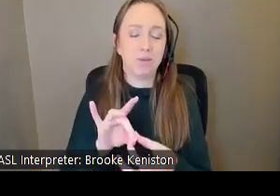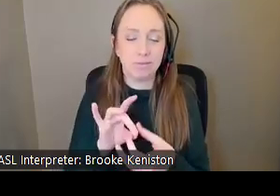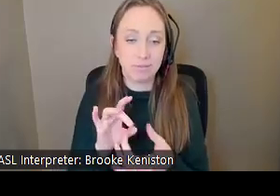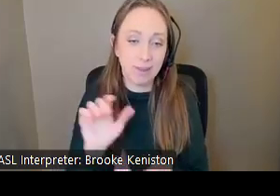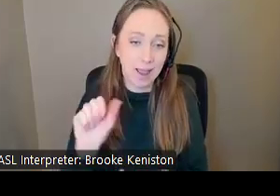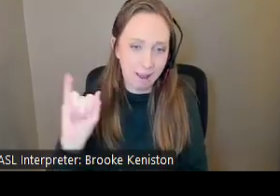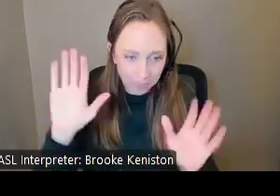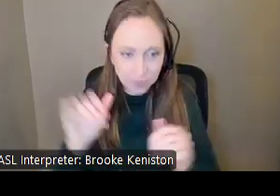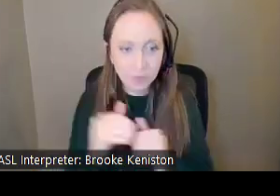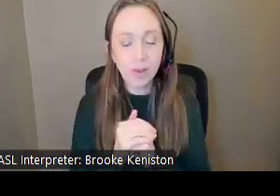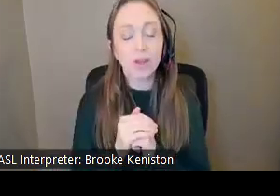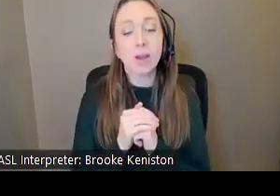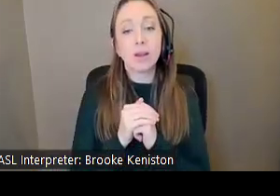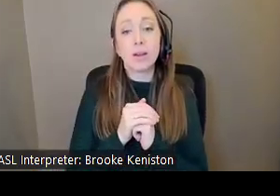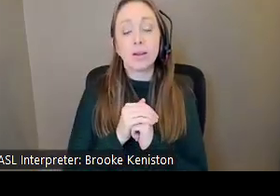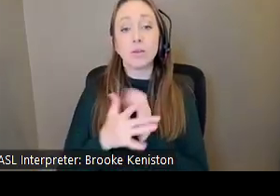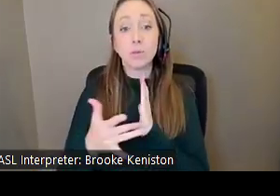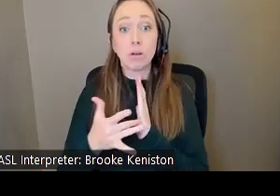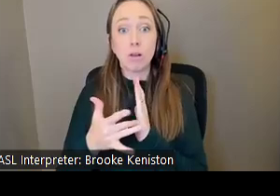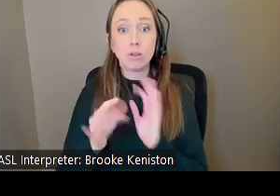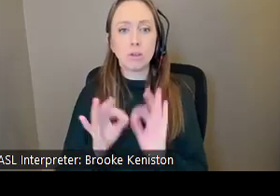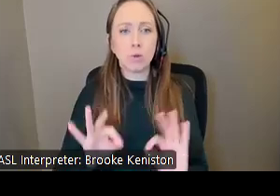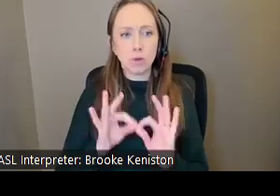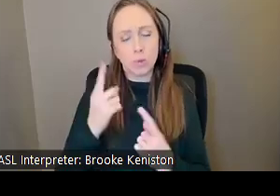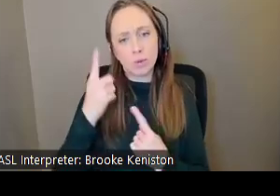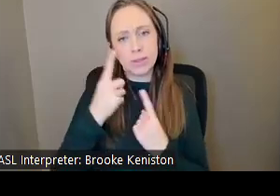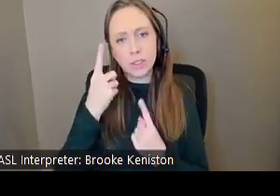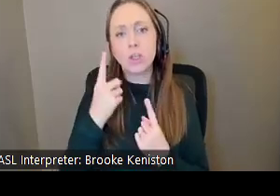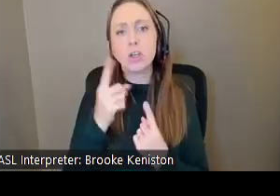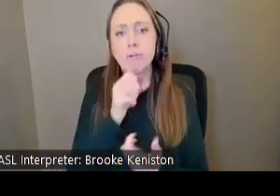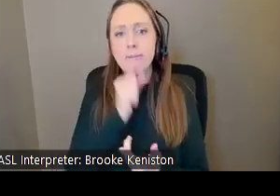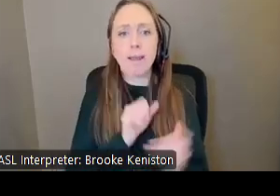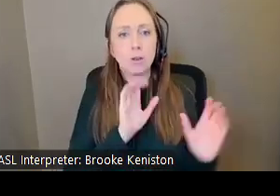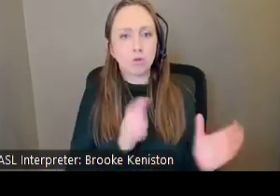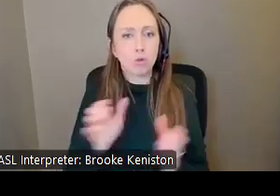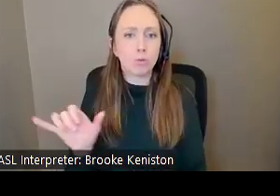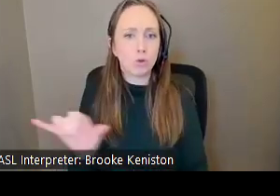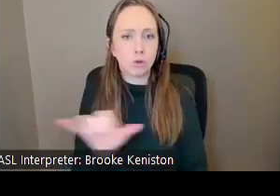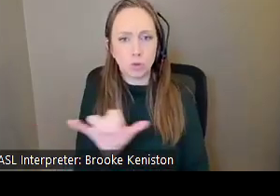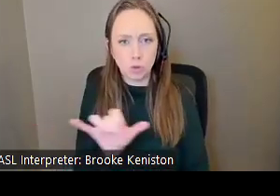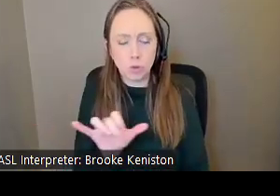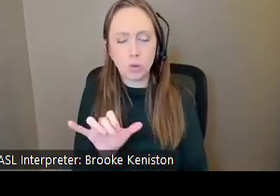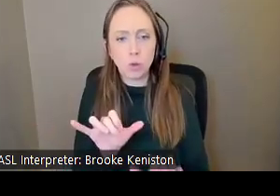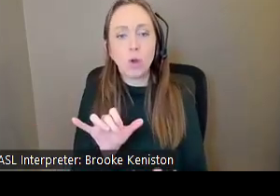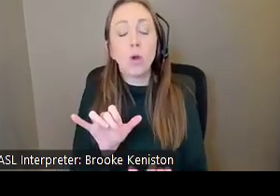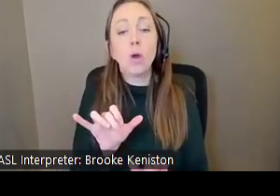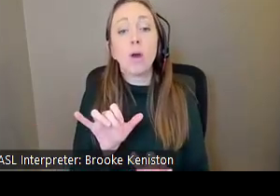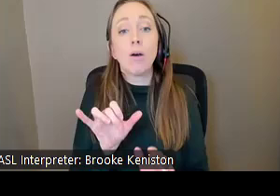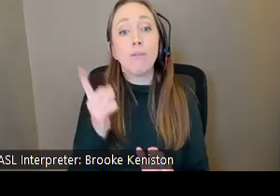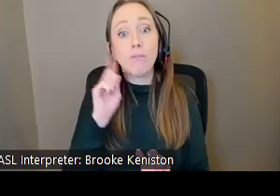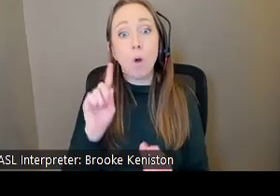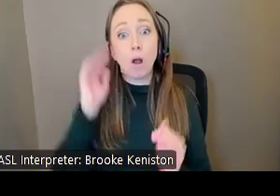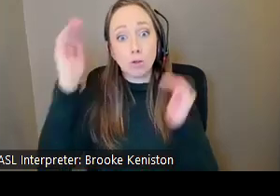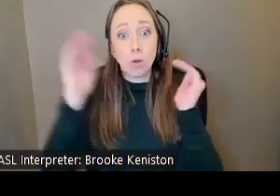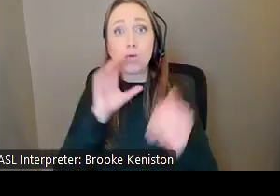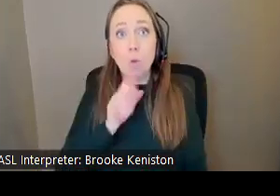there is the digital natives and the digital immigrants. And so for older adults, they are at higher